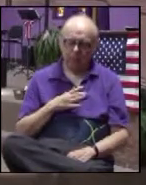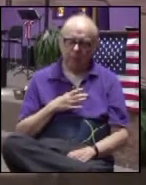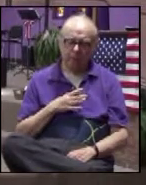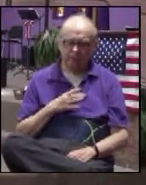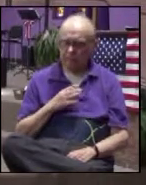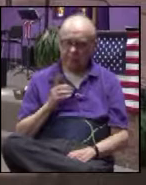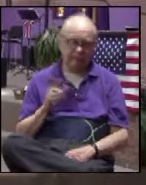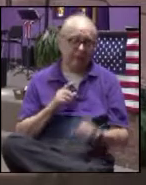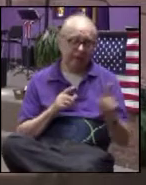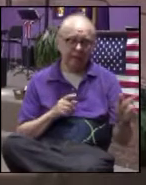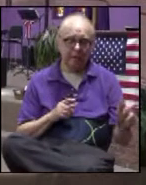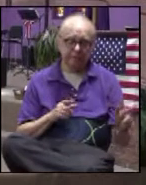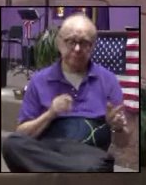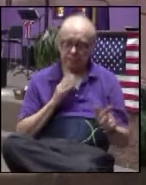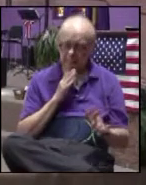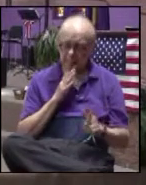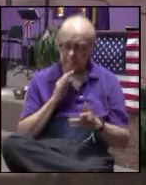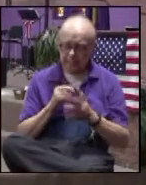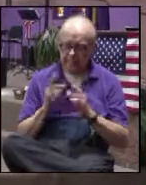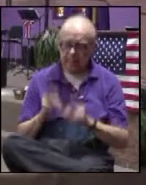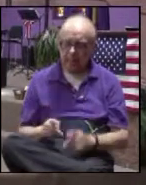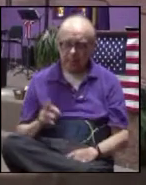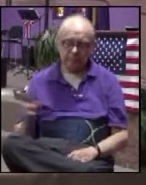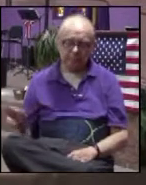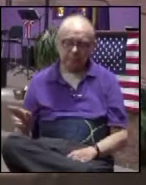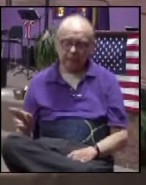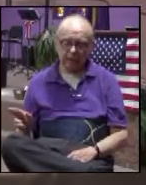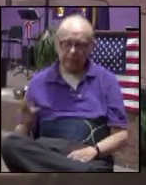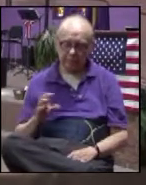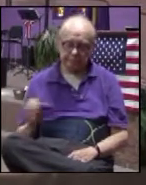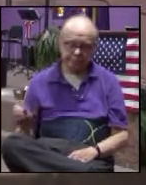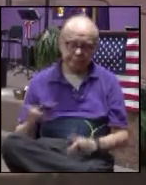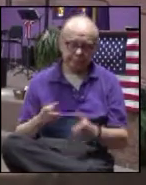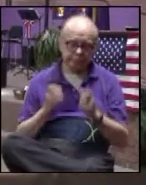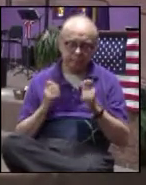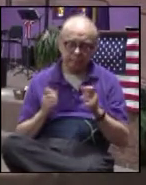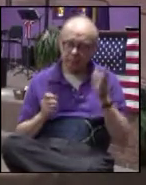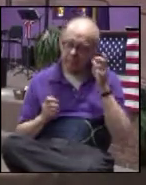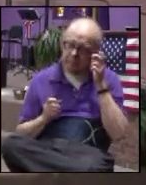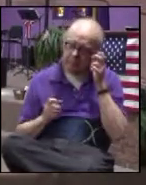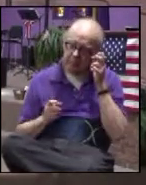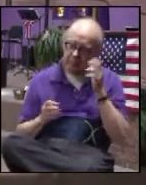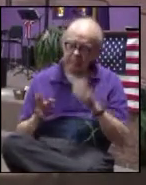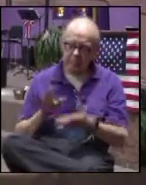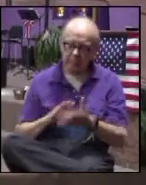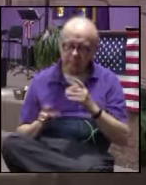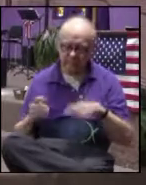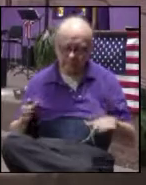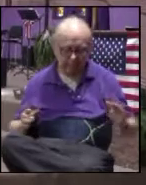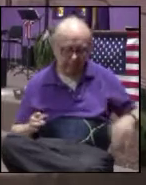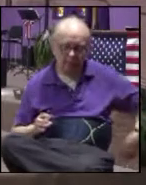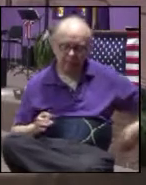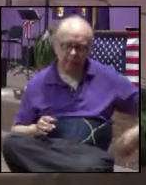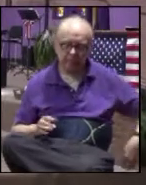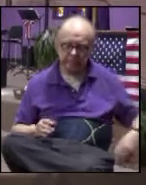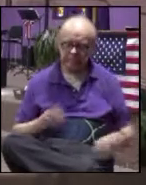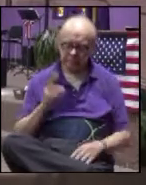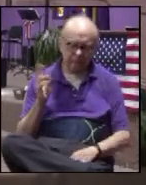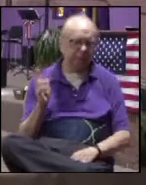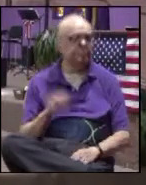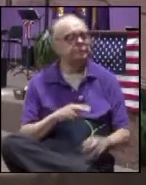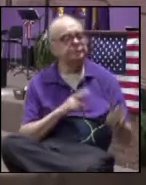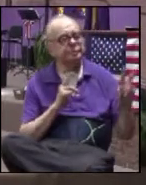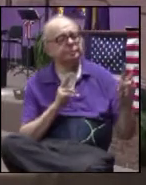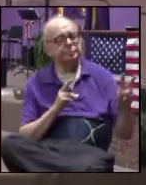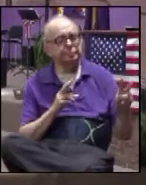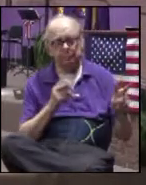my left. I'm talking to somebody over to my right, and all of a sudden I hear this commotion beside me. And I look